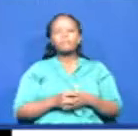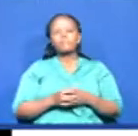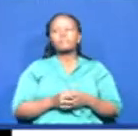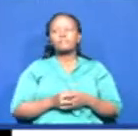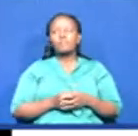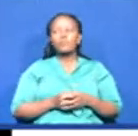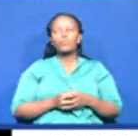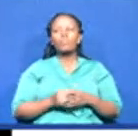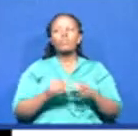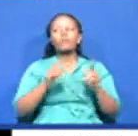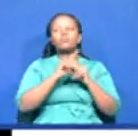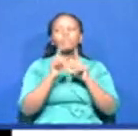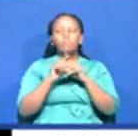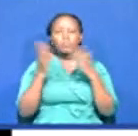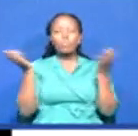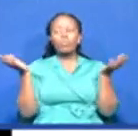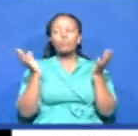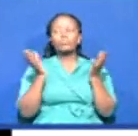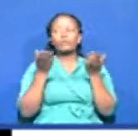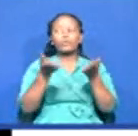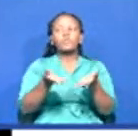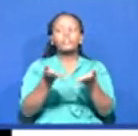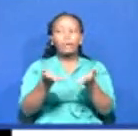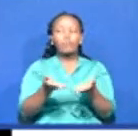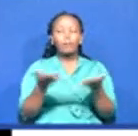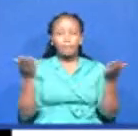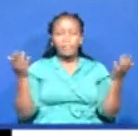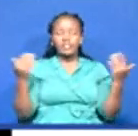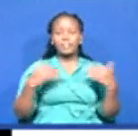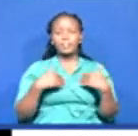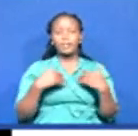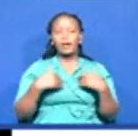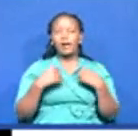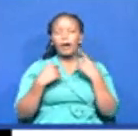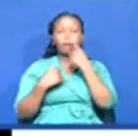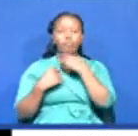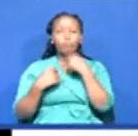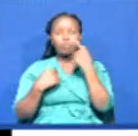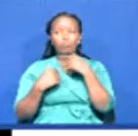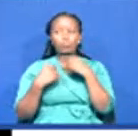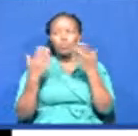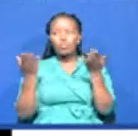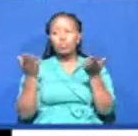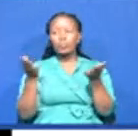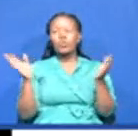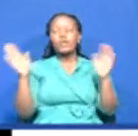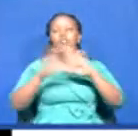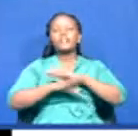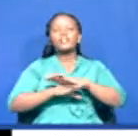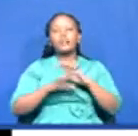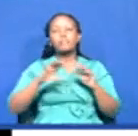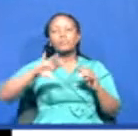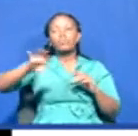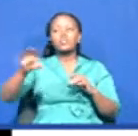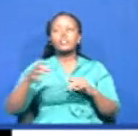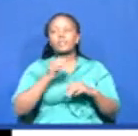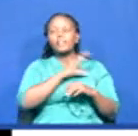And also in our presence, we have a Deputy County Commissioner, Kiambi